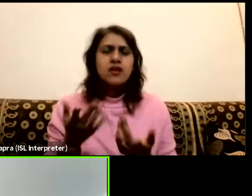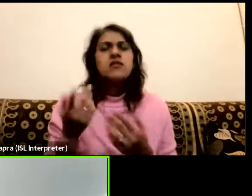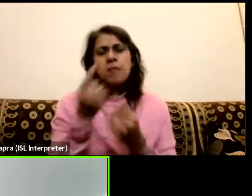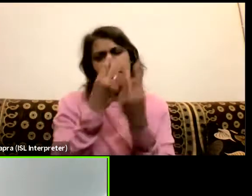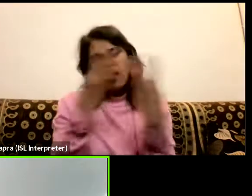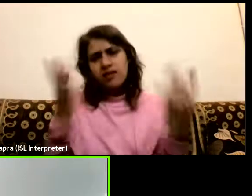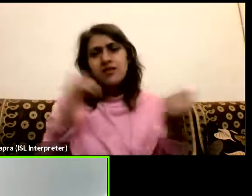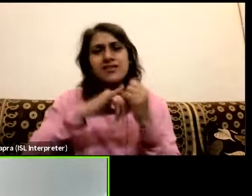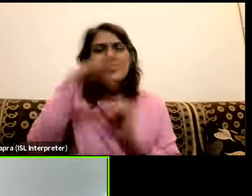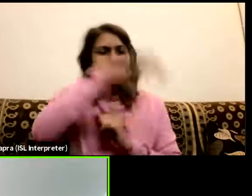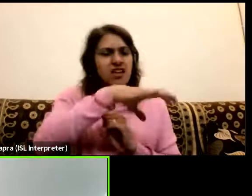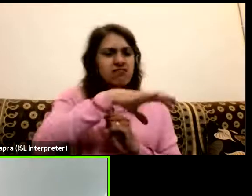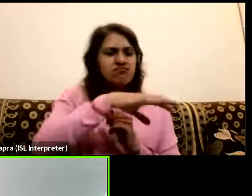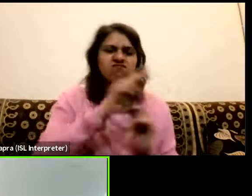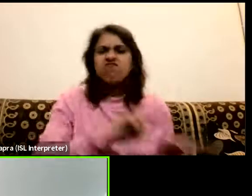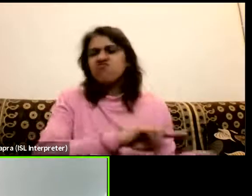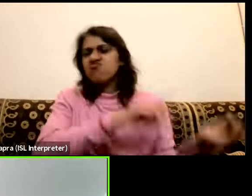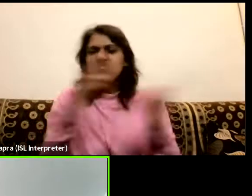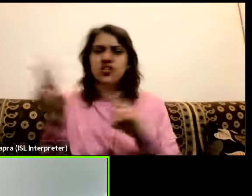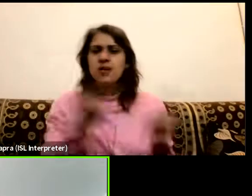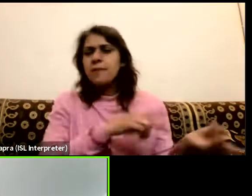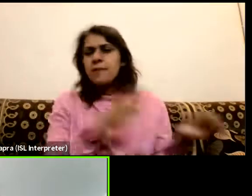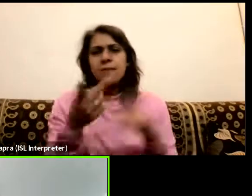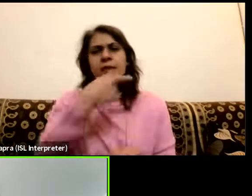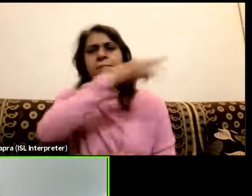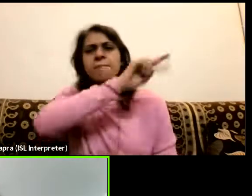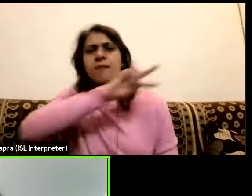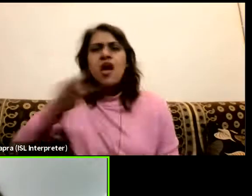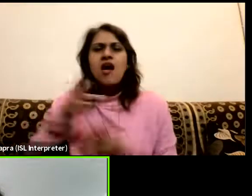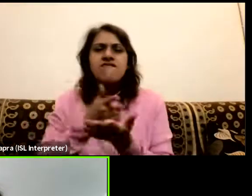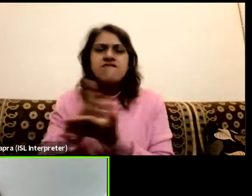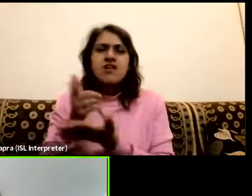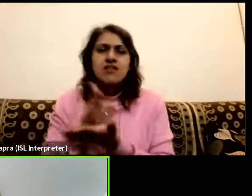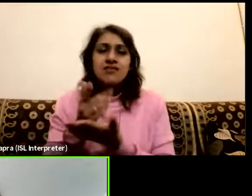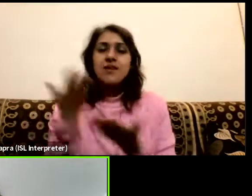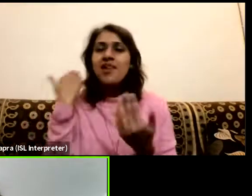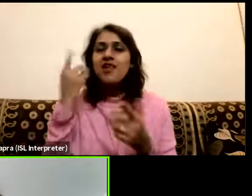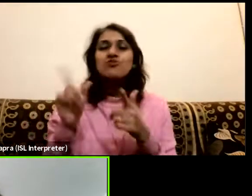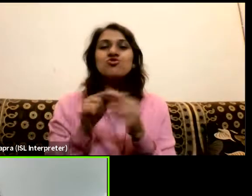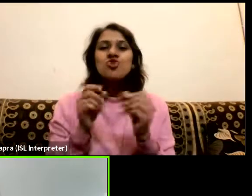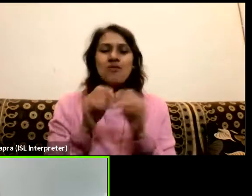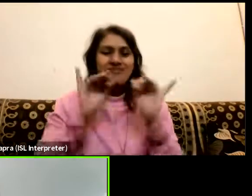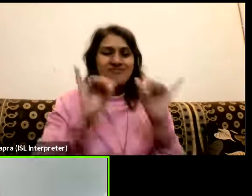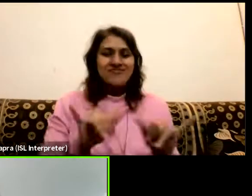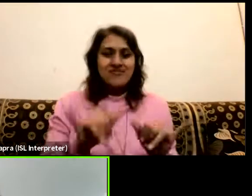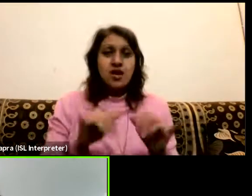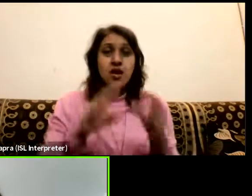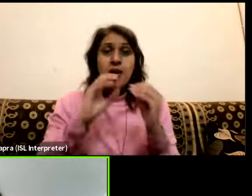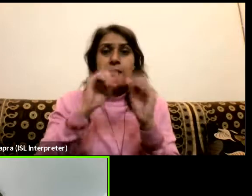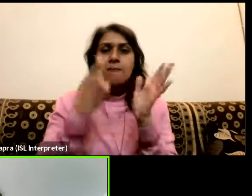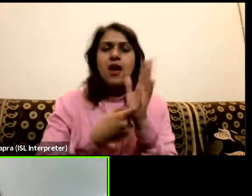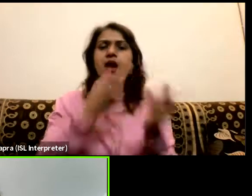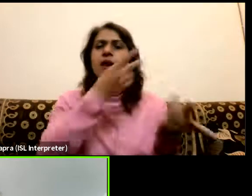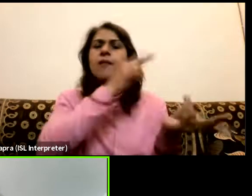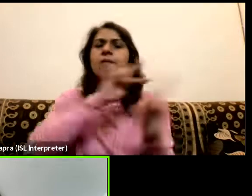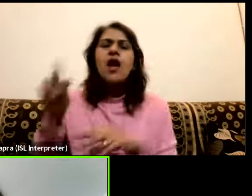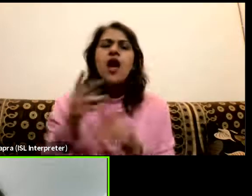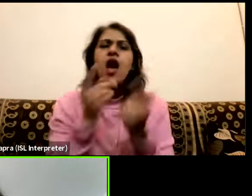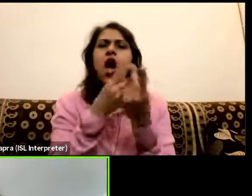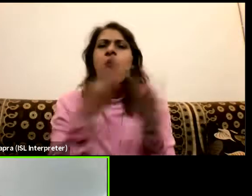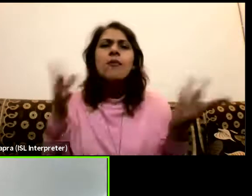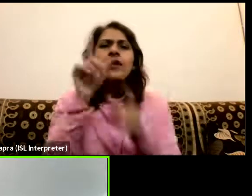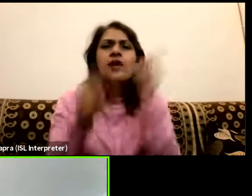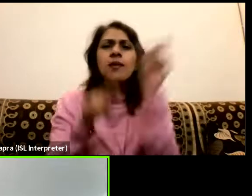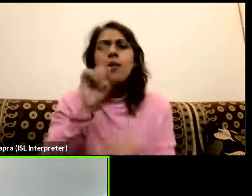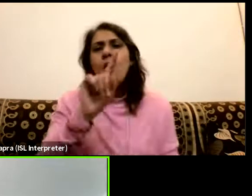to their villages. For example, in Bihar, about 1 crore people have come back to Bihar. There